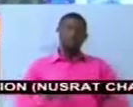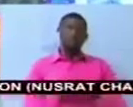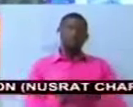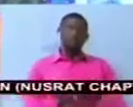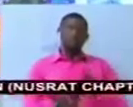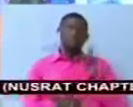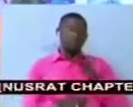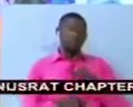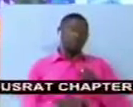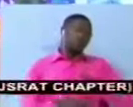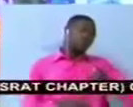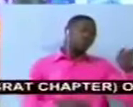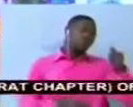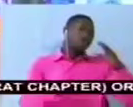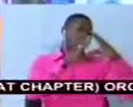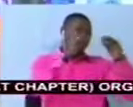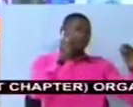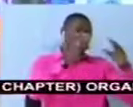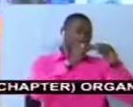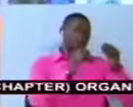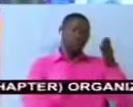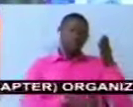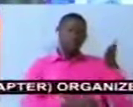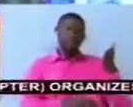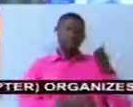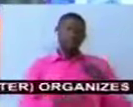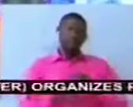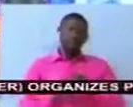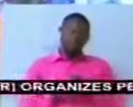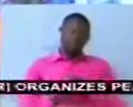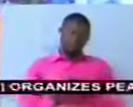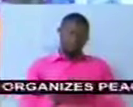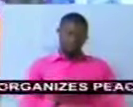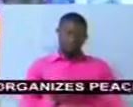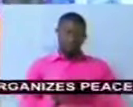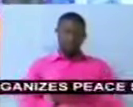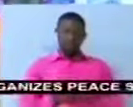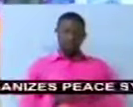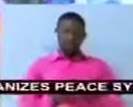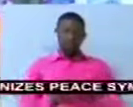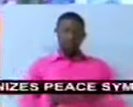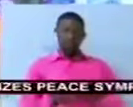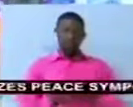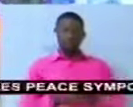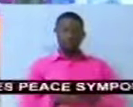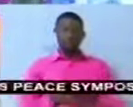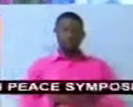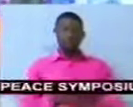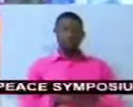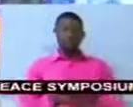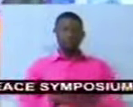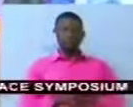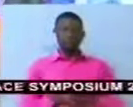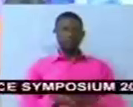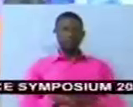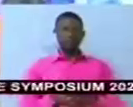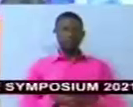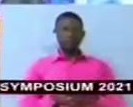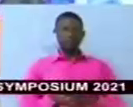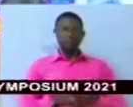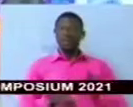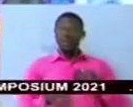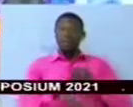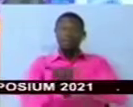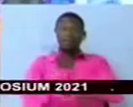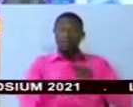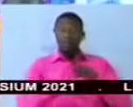bi ni. But they were in the other offices. Waay ci et lifin biñ nekk di doré ka summi ni ñi jigen nekku fa. The place